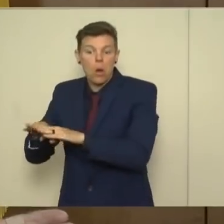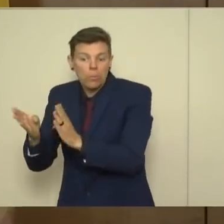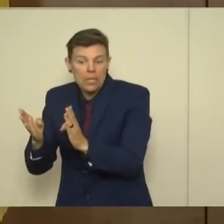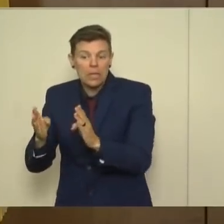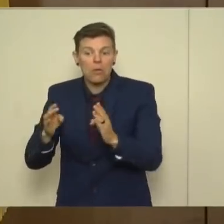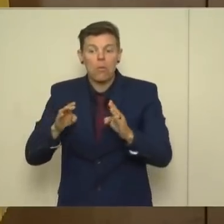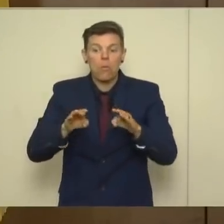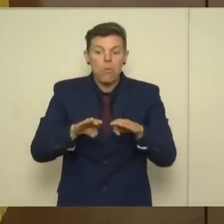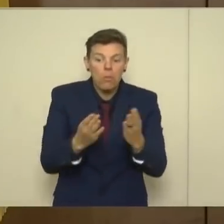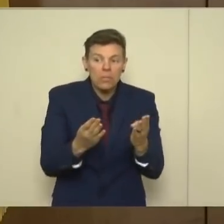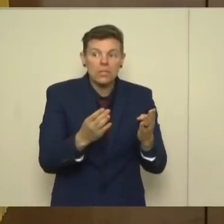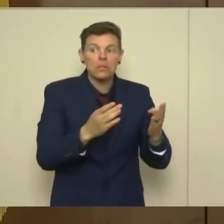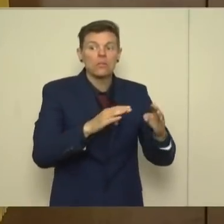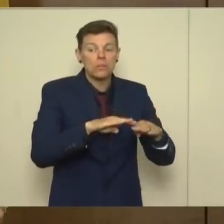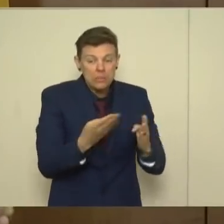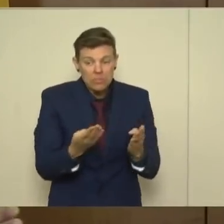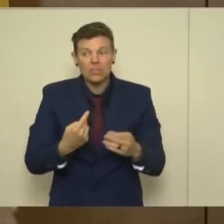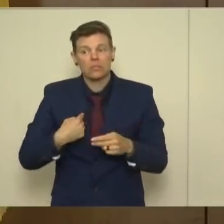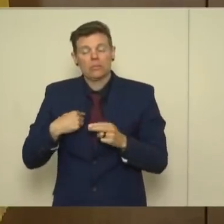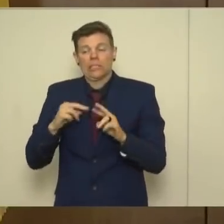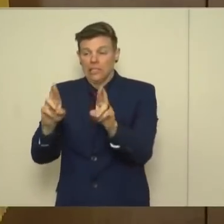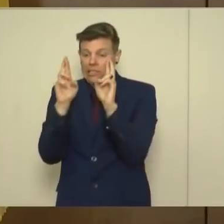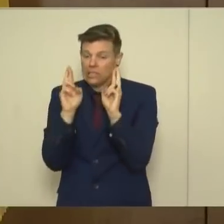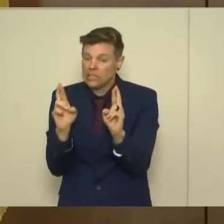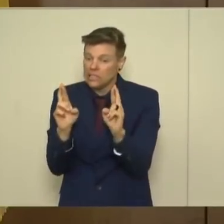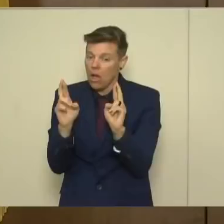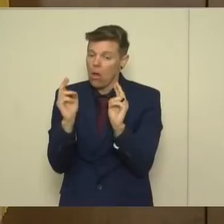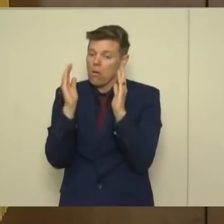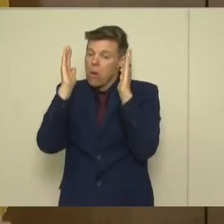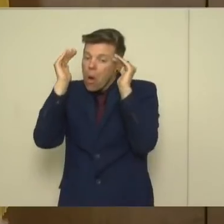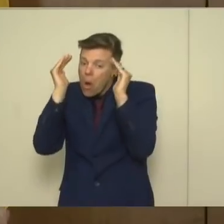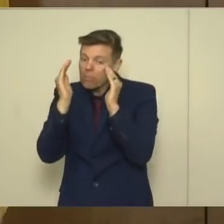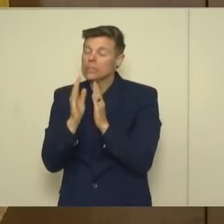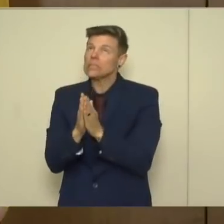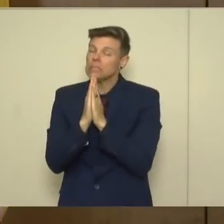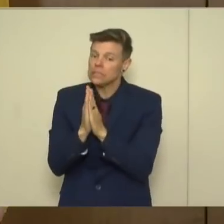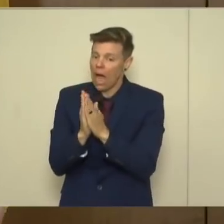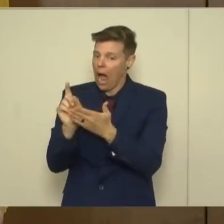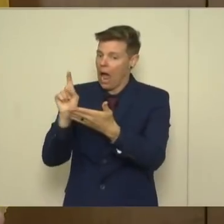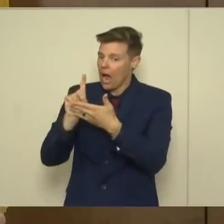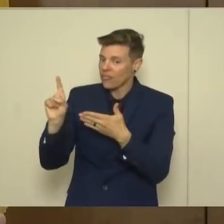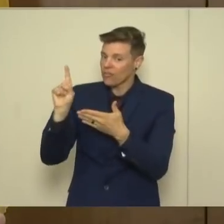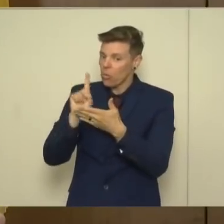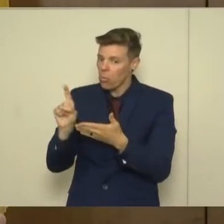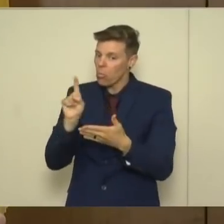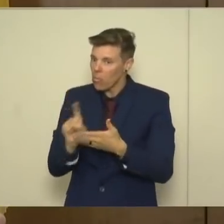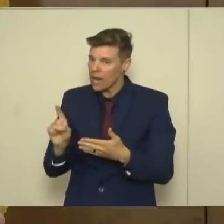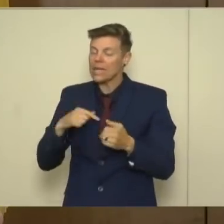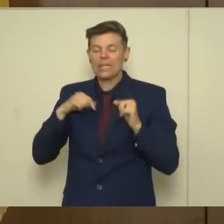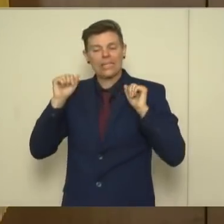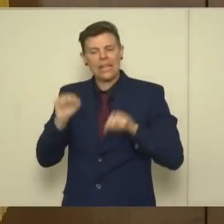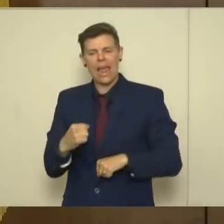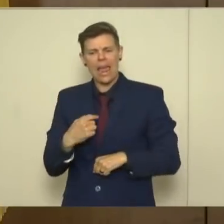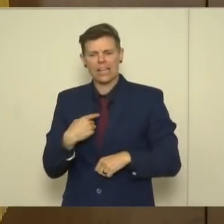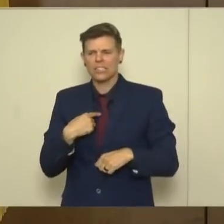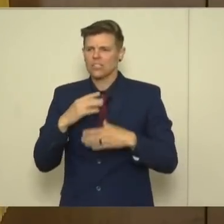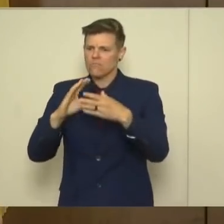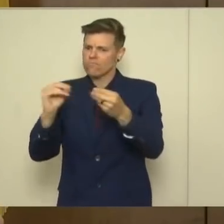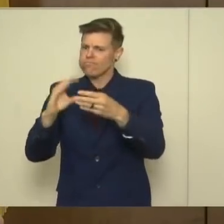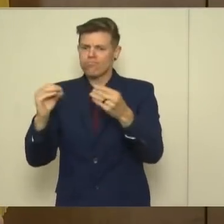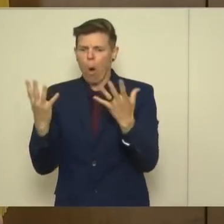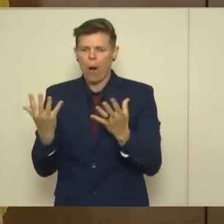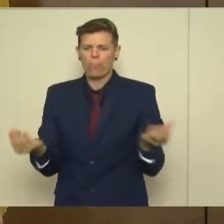able to come about every couple of weeks and talk about how many more students are engaged in hybrid learning and how many